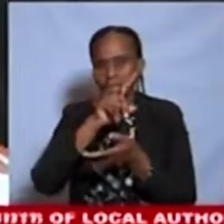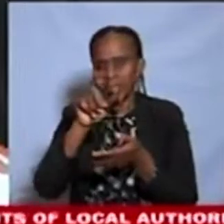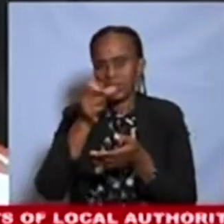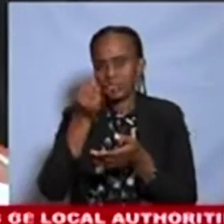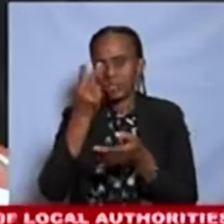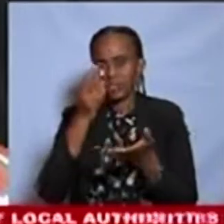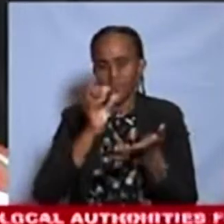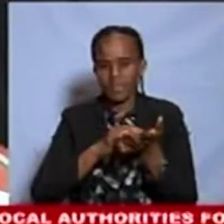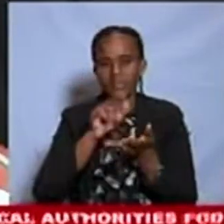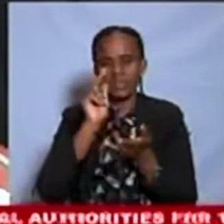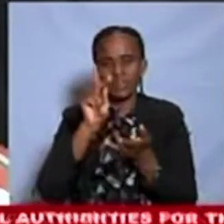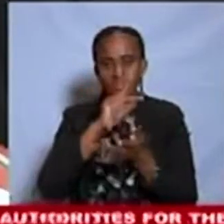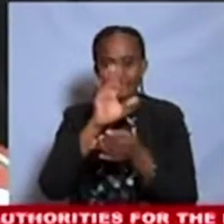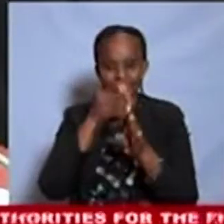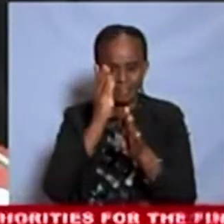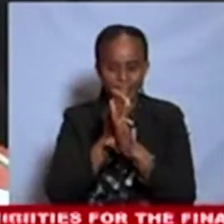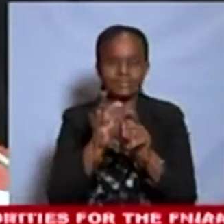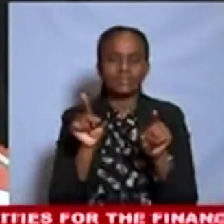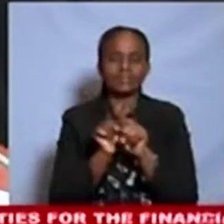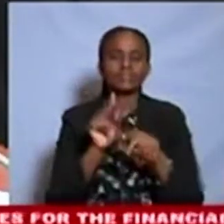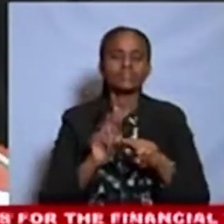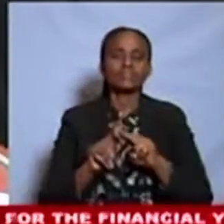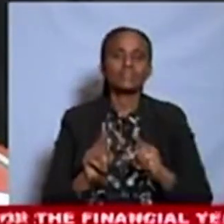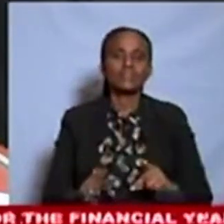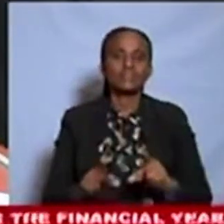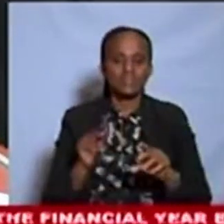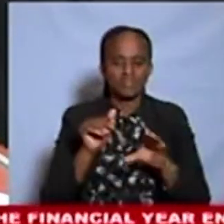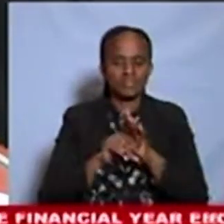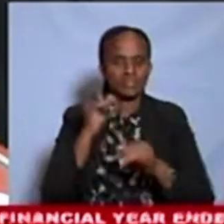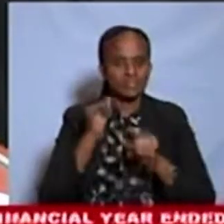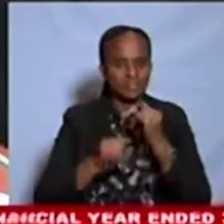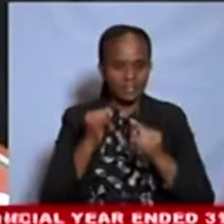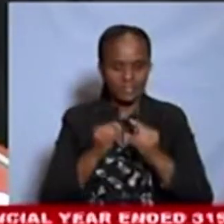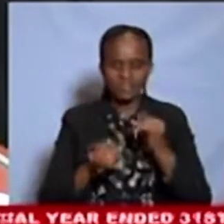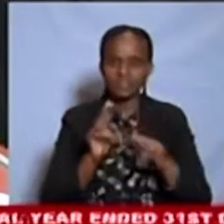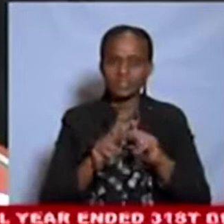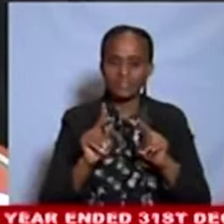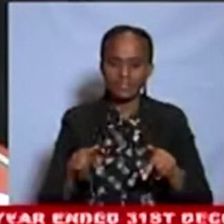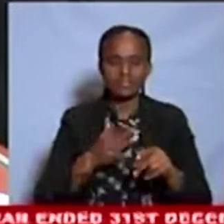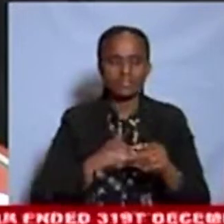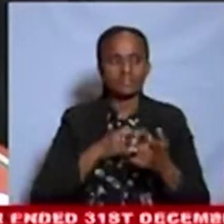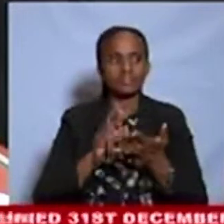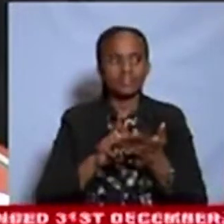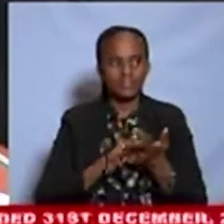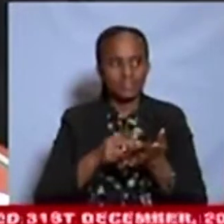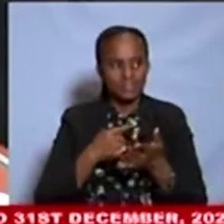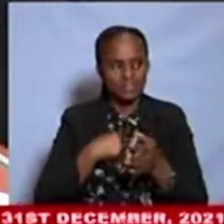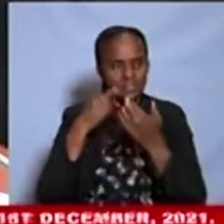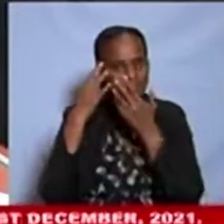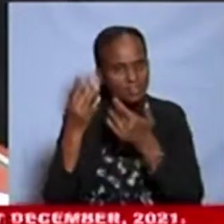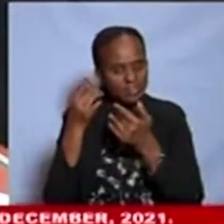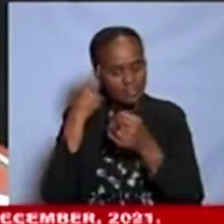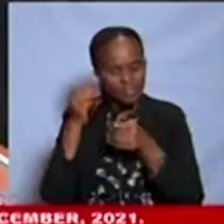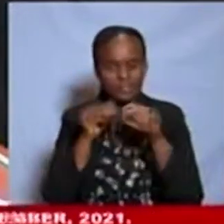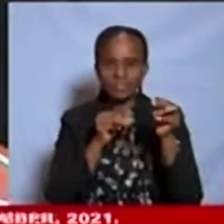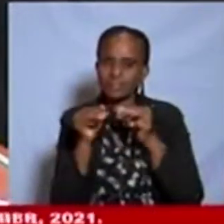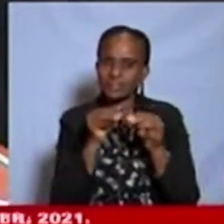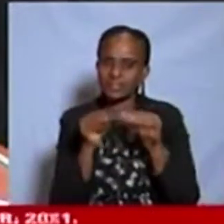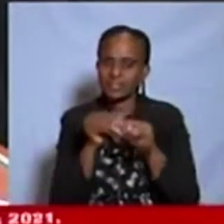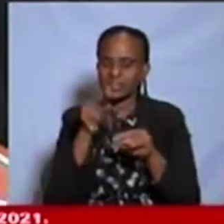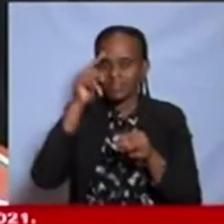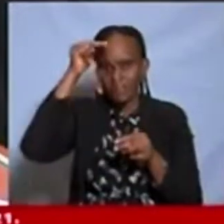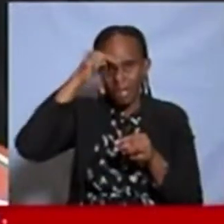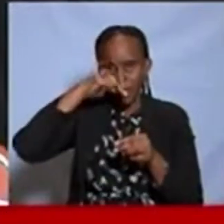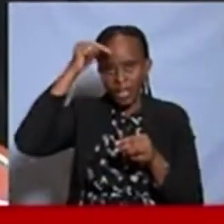112,000 kwacha towards the same, Chair. In conclusion, Chair, of my report, I wish on behalf of management of Namwana